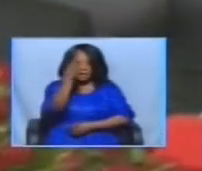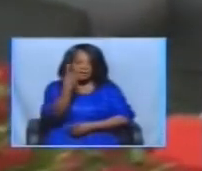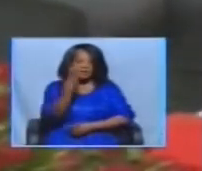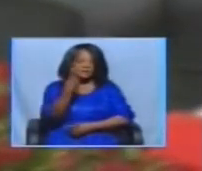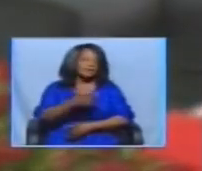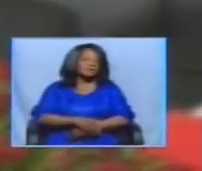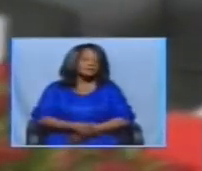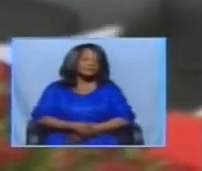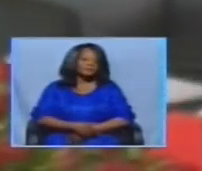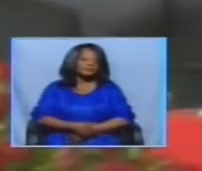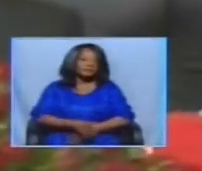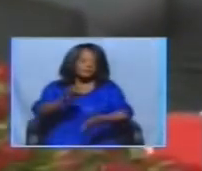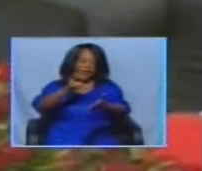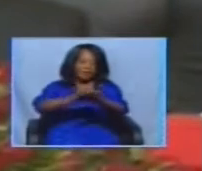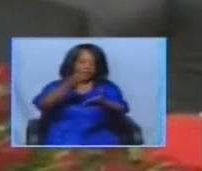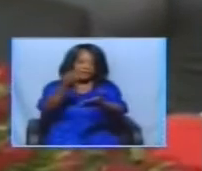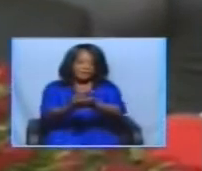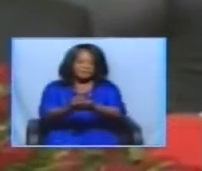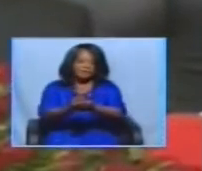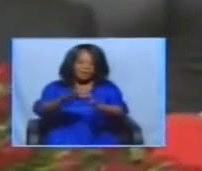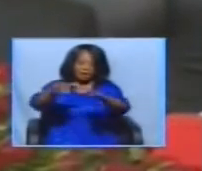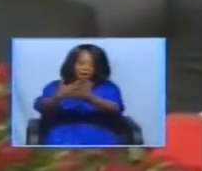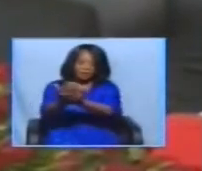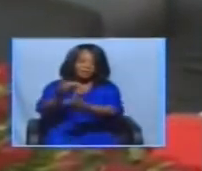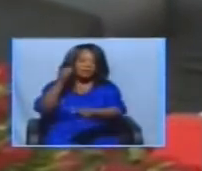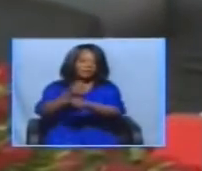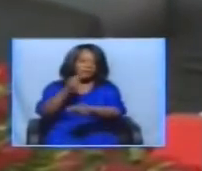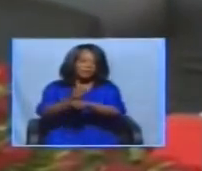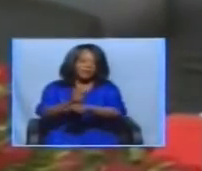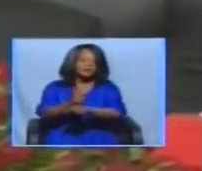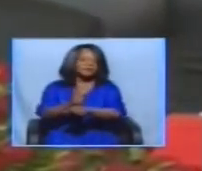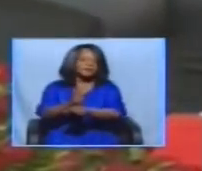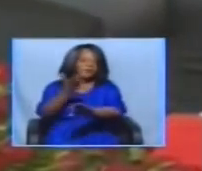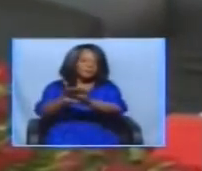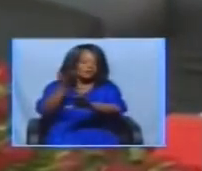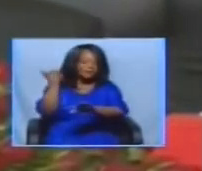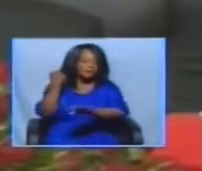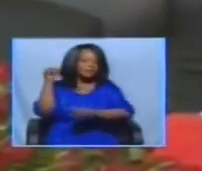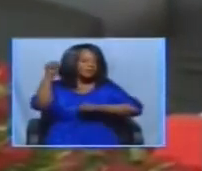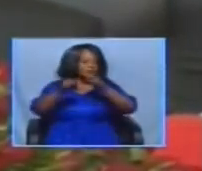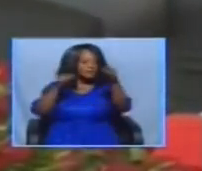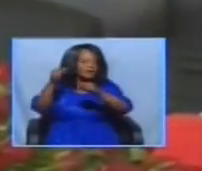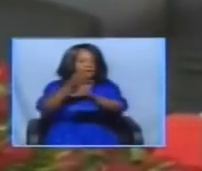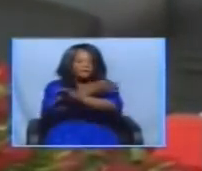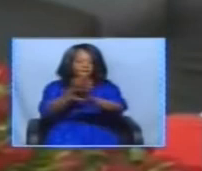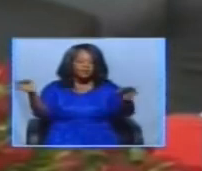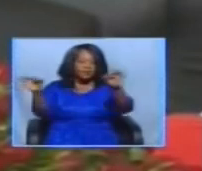by historical developments, the struggle for freedom by the Zambian